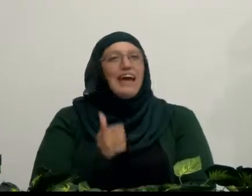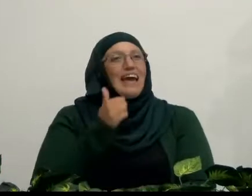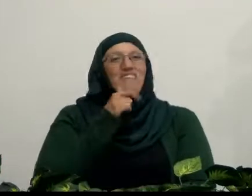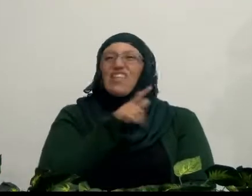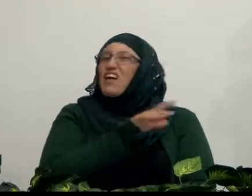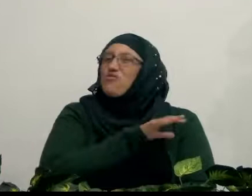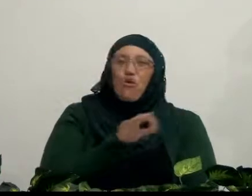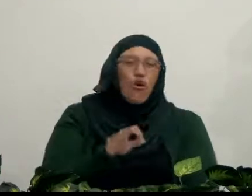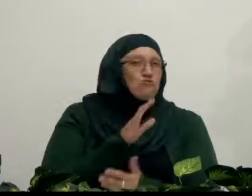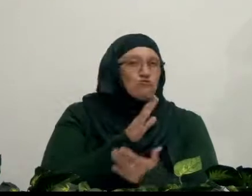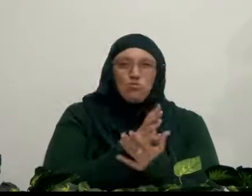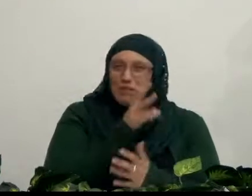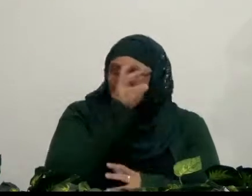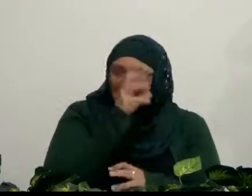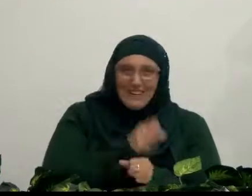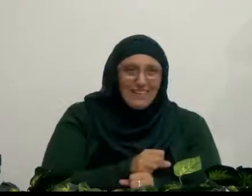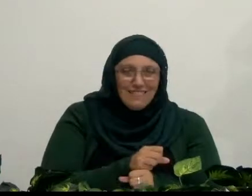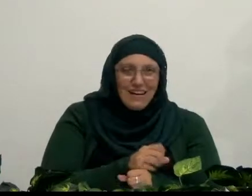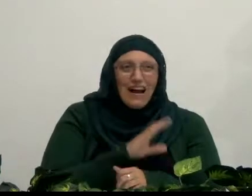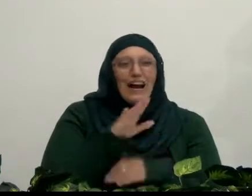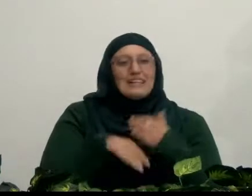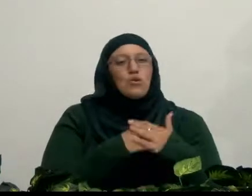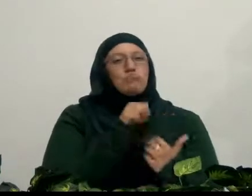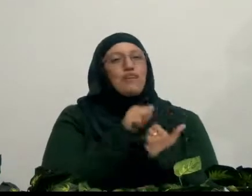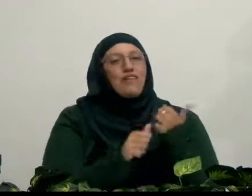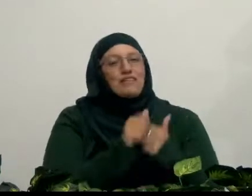akhi, until his relation with his Muslim